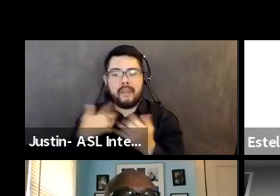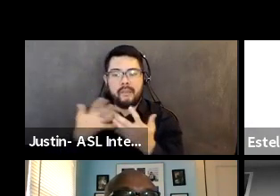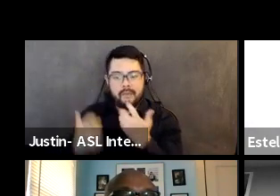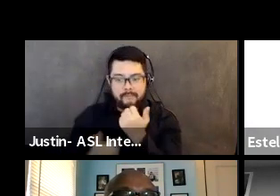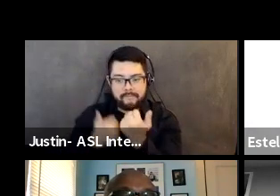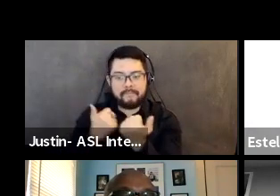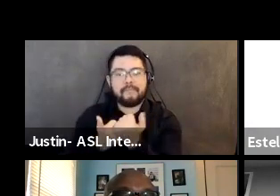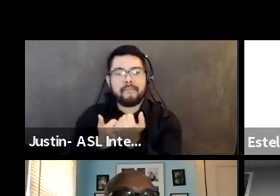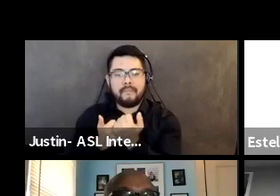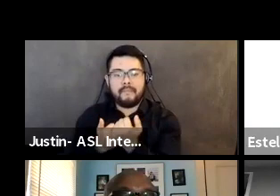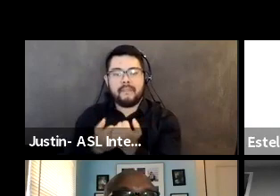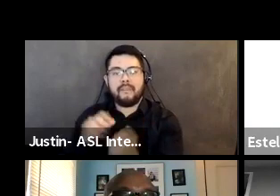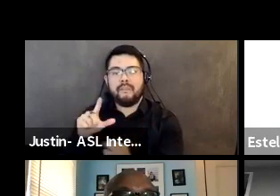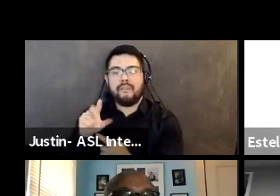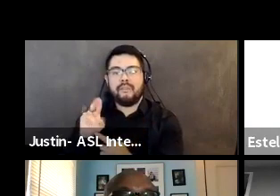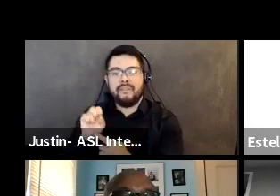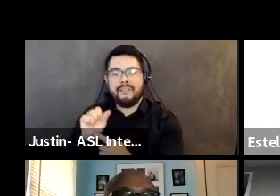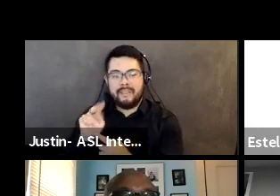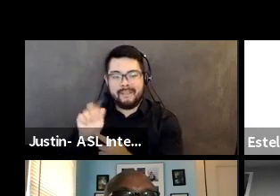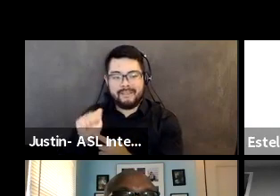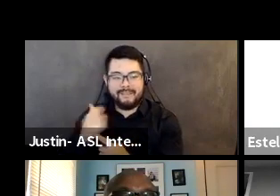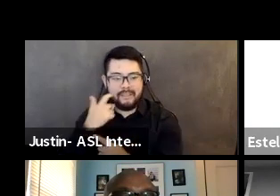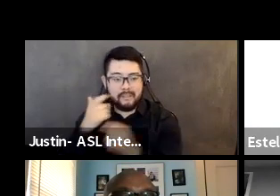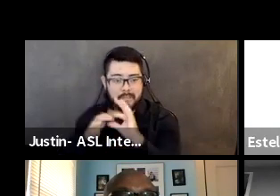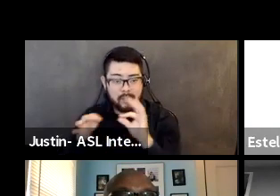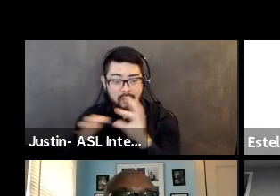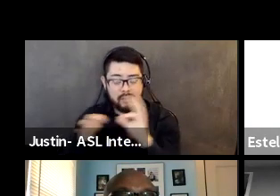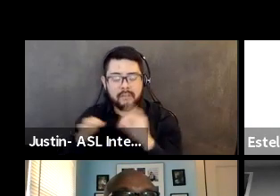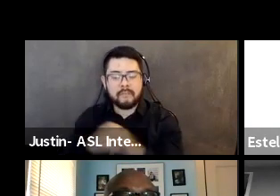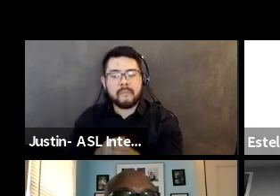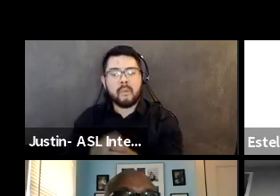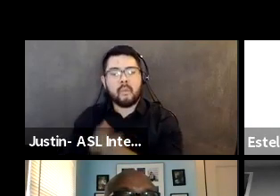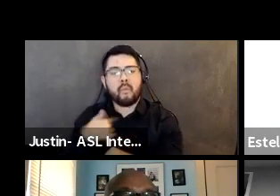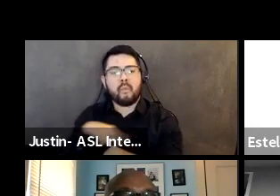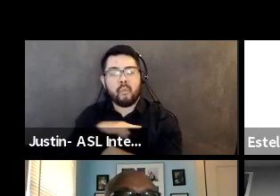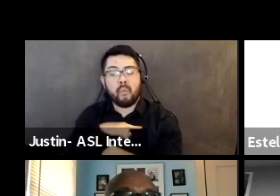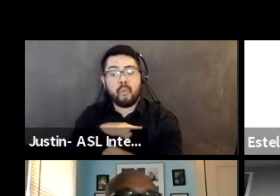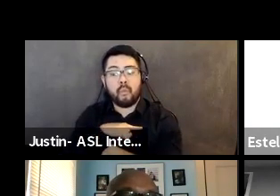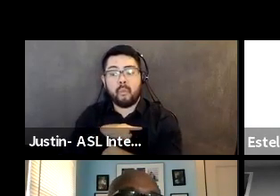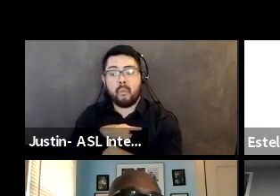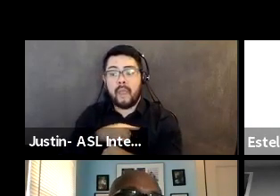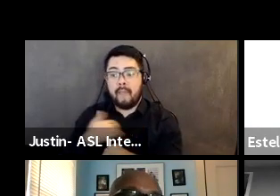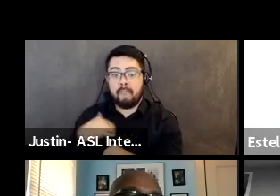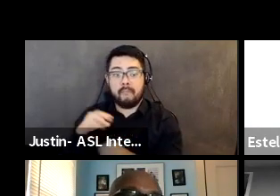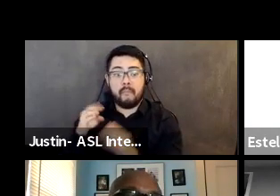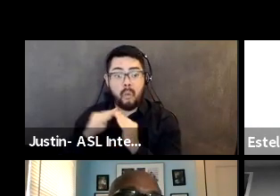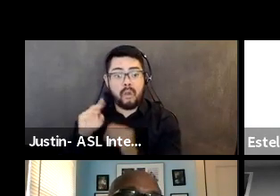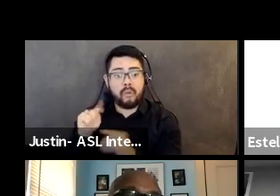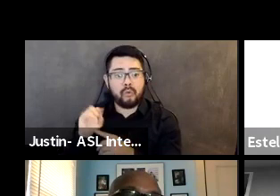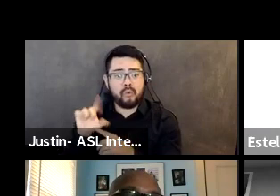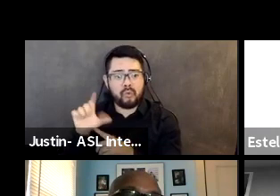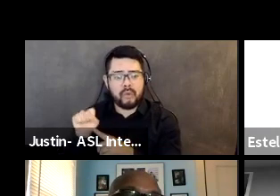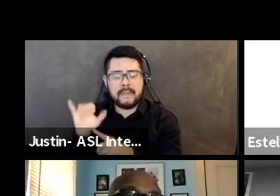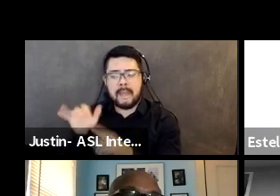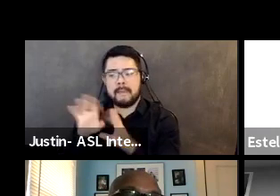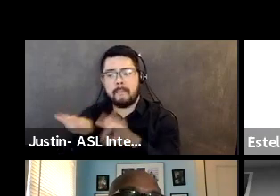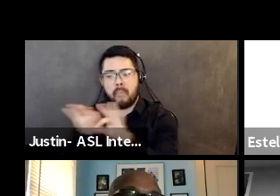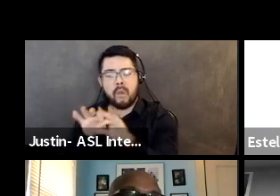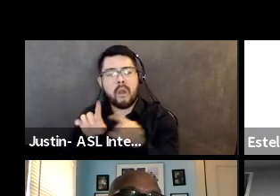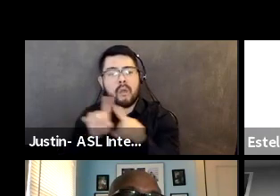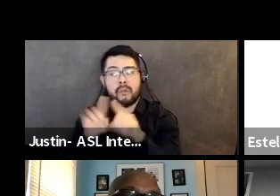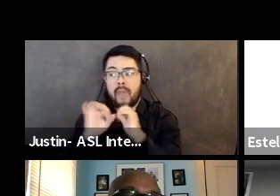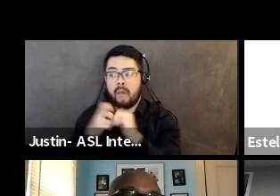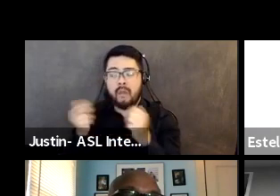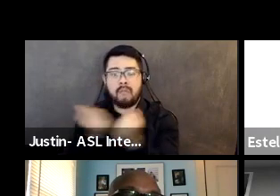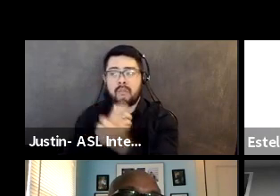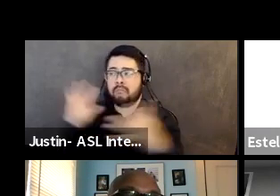highlighted i think it is important that we have more tools and also that we have more understanding of how these different pieces come together